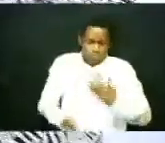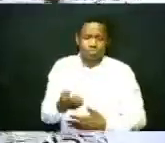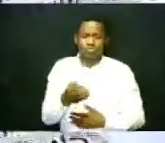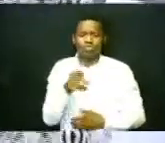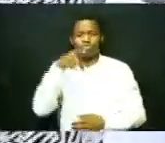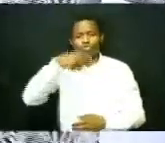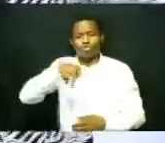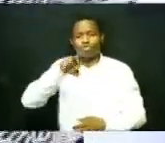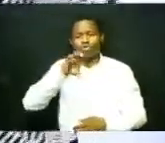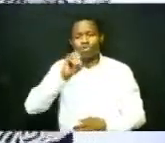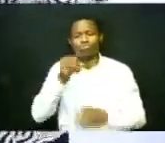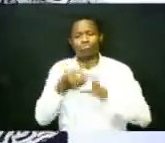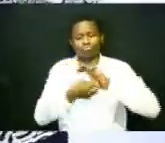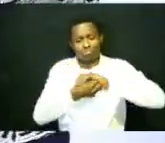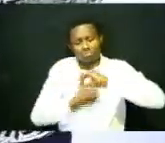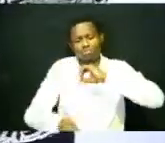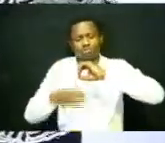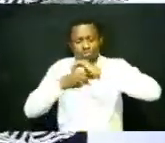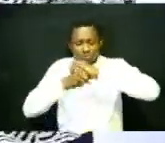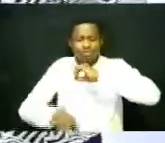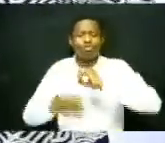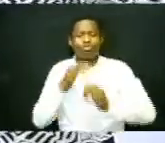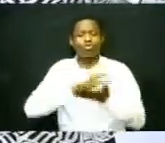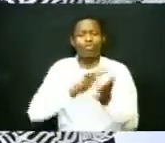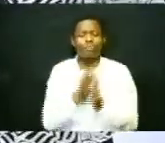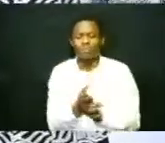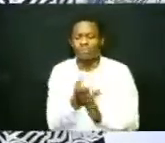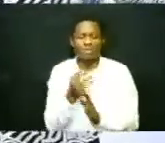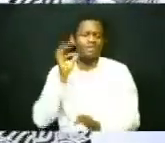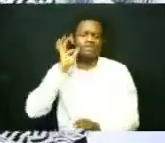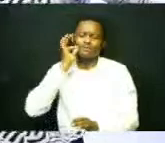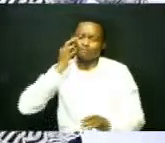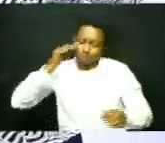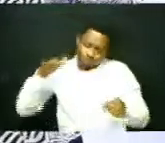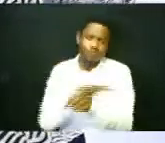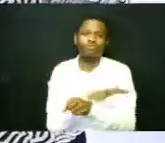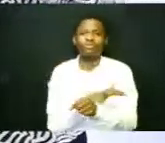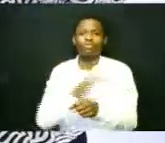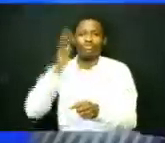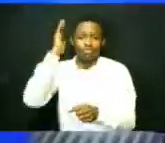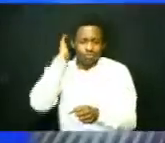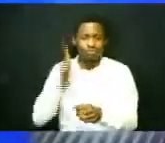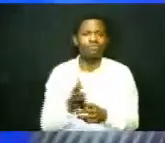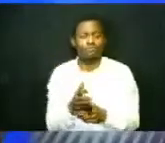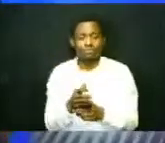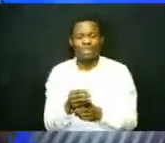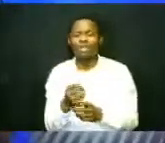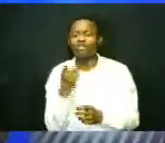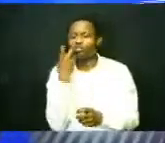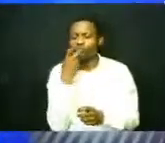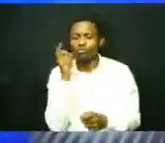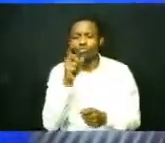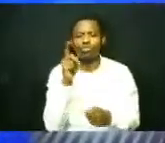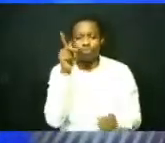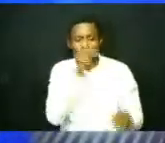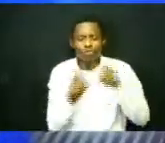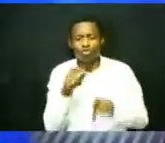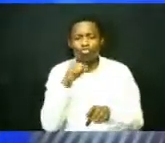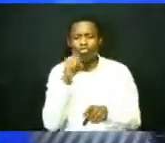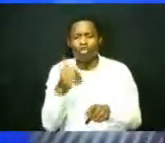Amen. You will become fruitful. I am speaking to barren wombs.